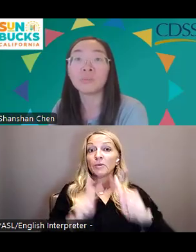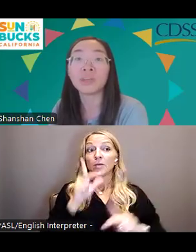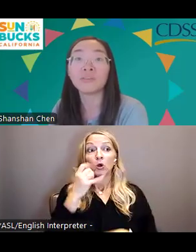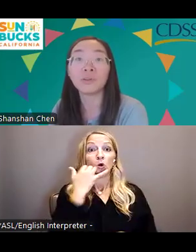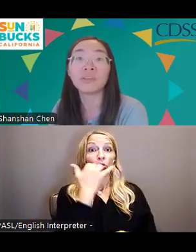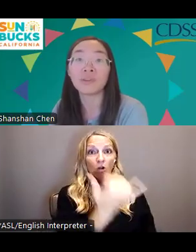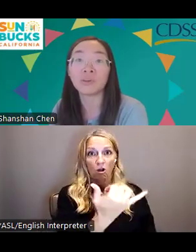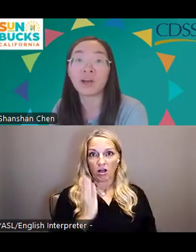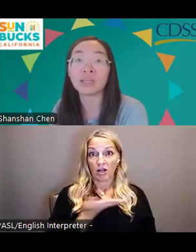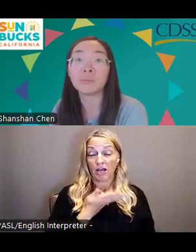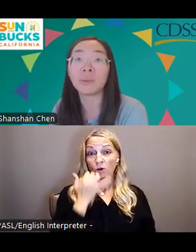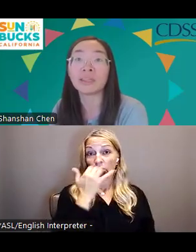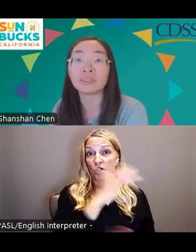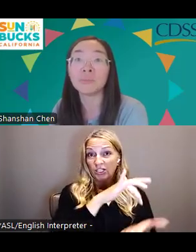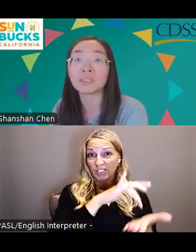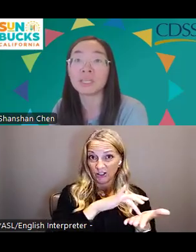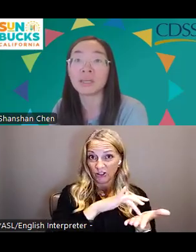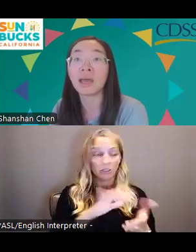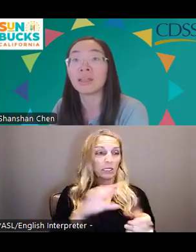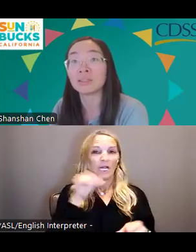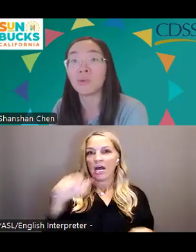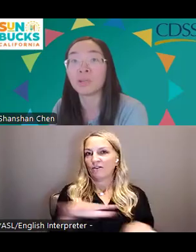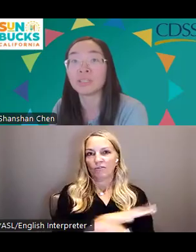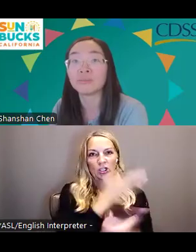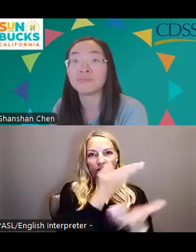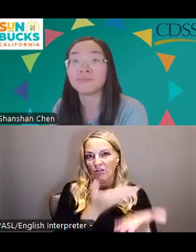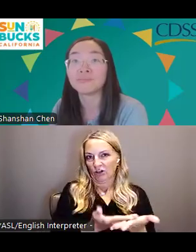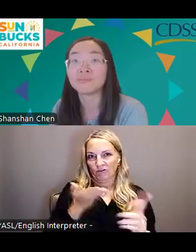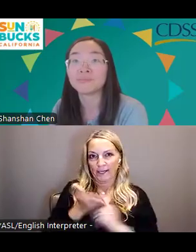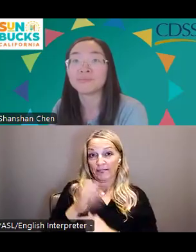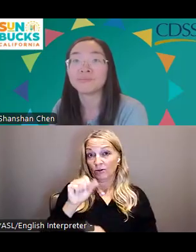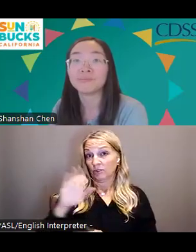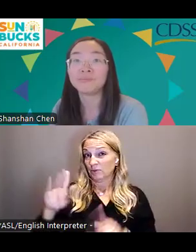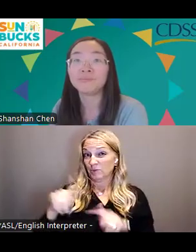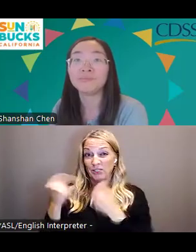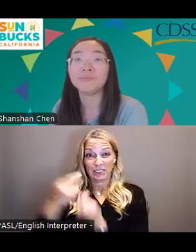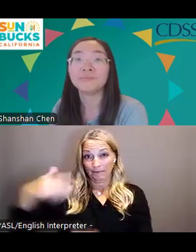have not been fully verified by the Sunbucks team at this point.